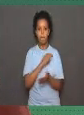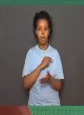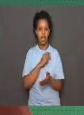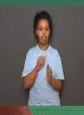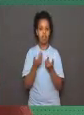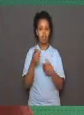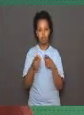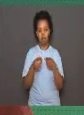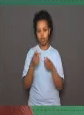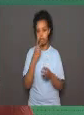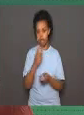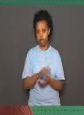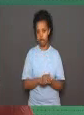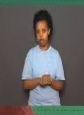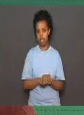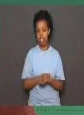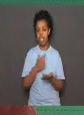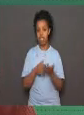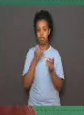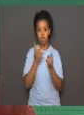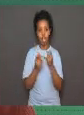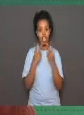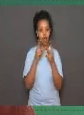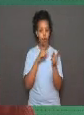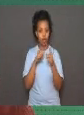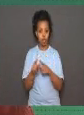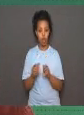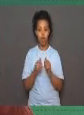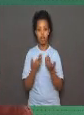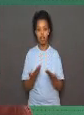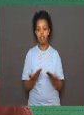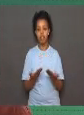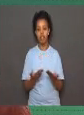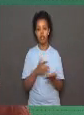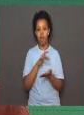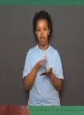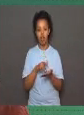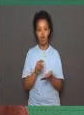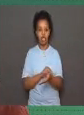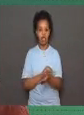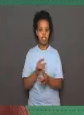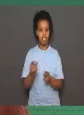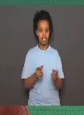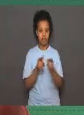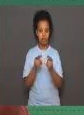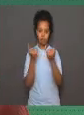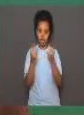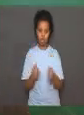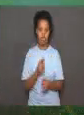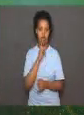behaviors. Lastly, we looked at how the central nervous system is